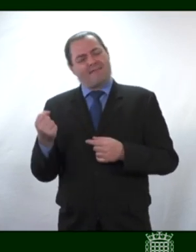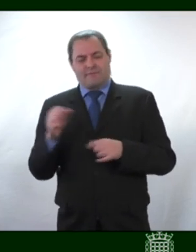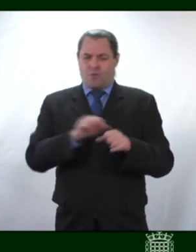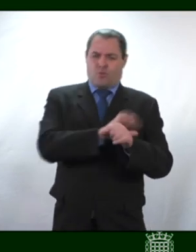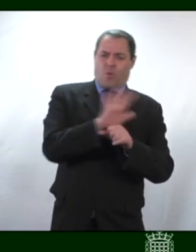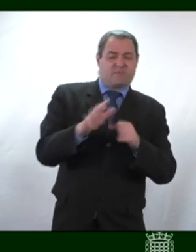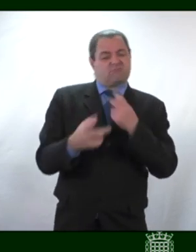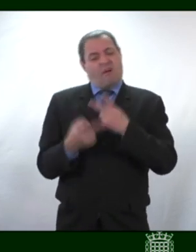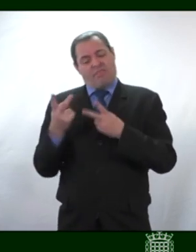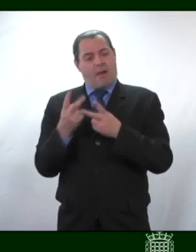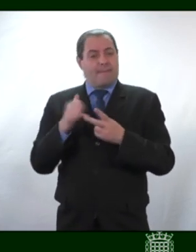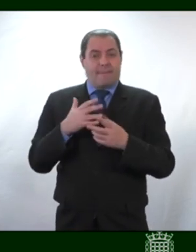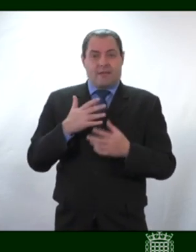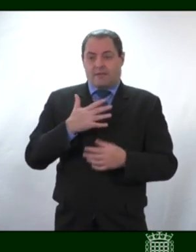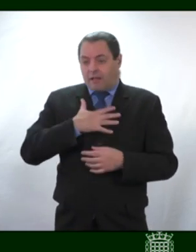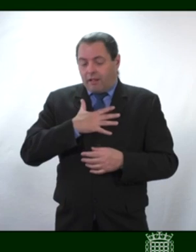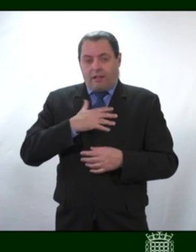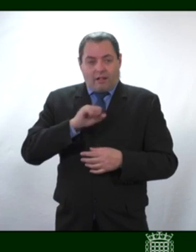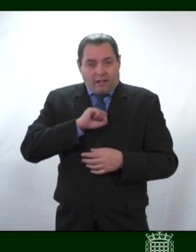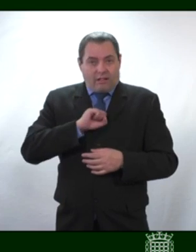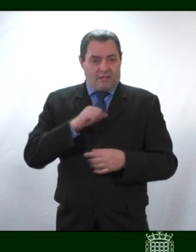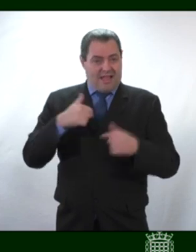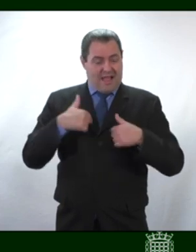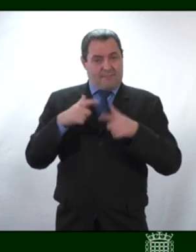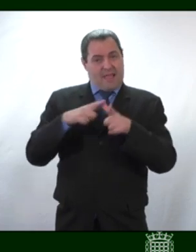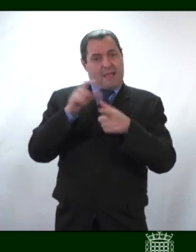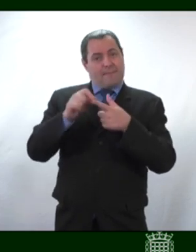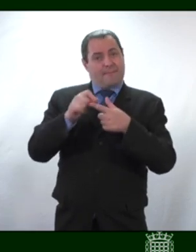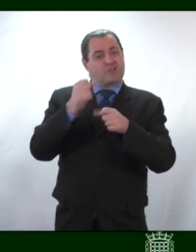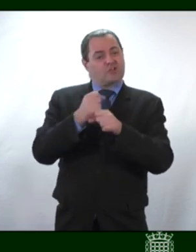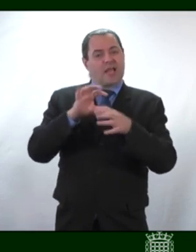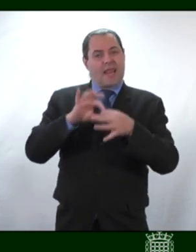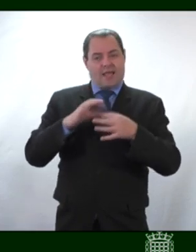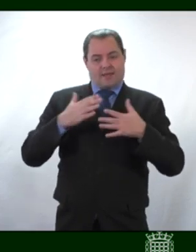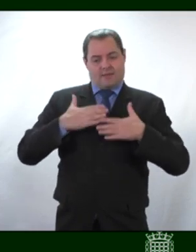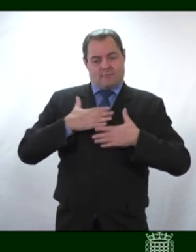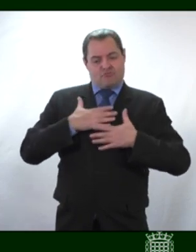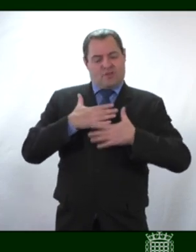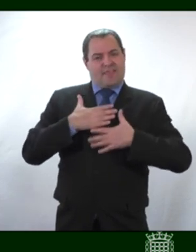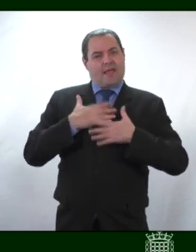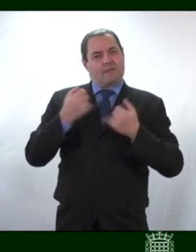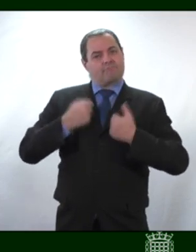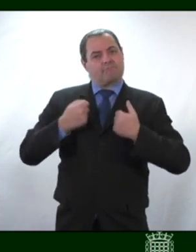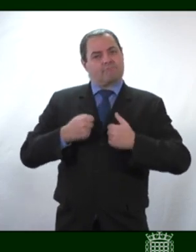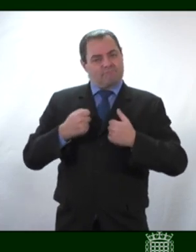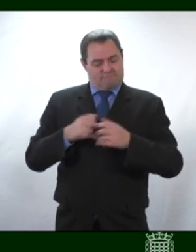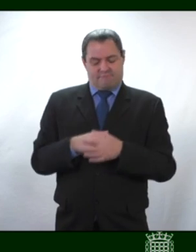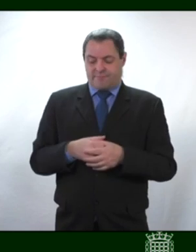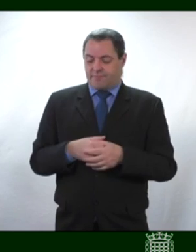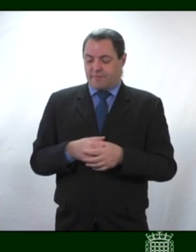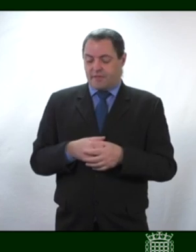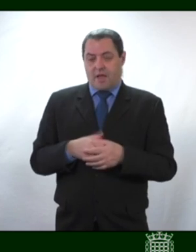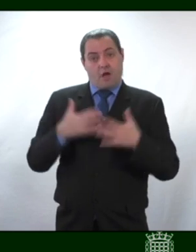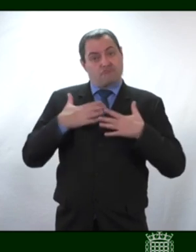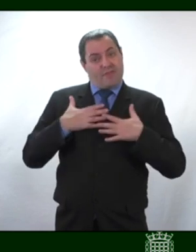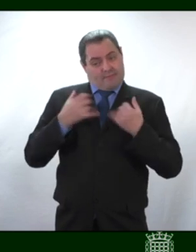interest, Mr. Speaker, as the chair of the APPG and respiratory health. And given that respiratory illnesses are one of the leading cause of